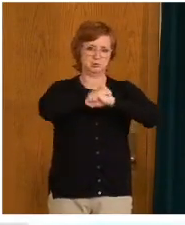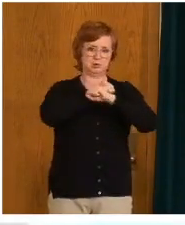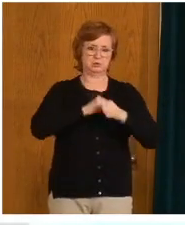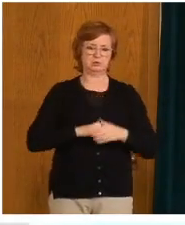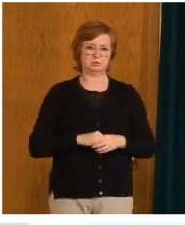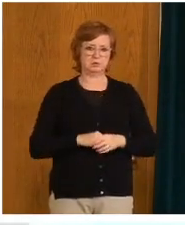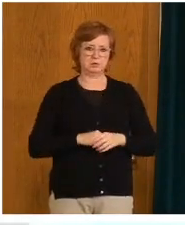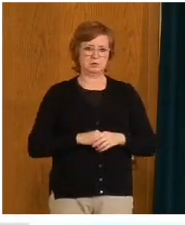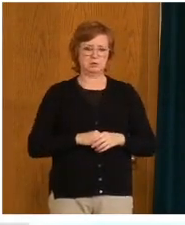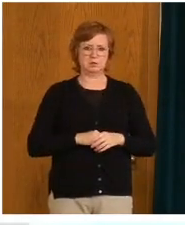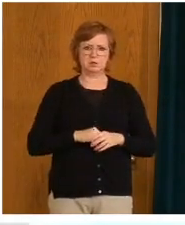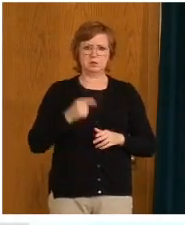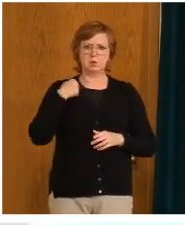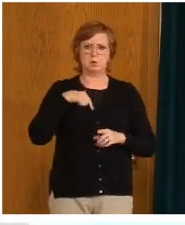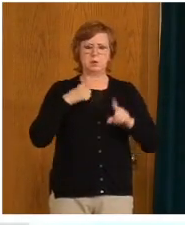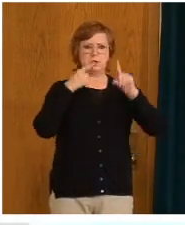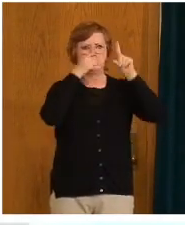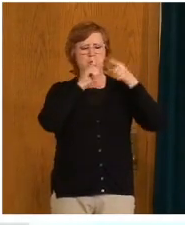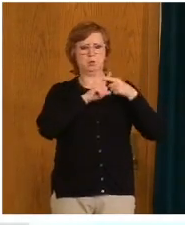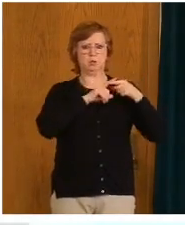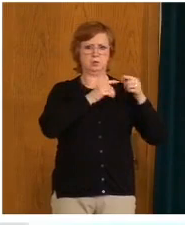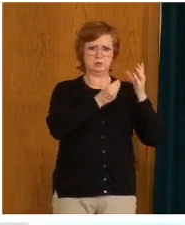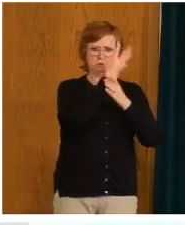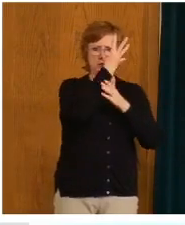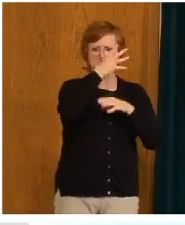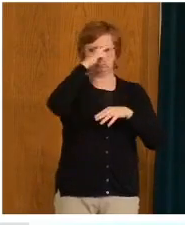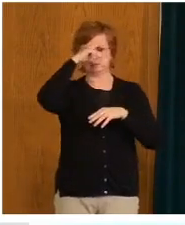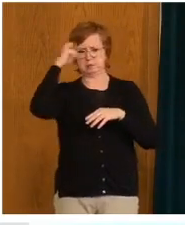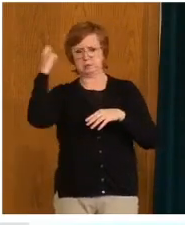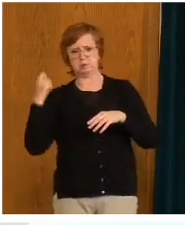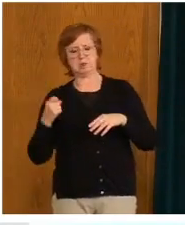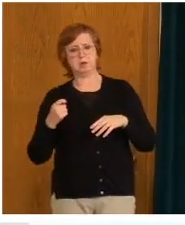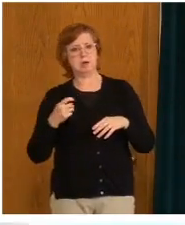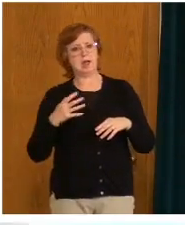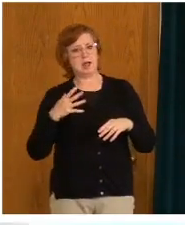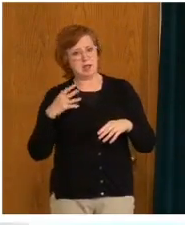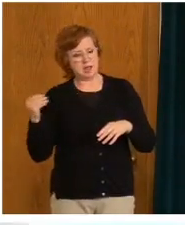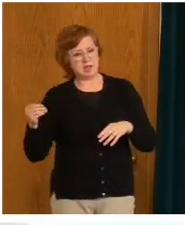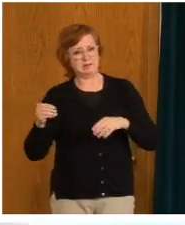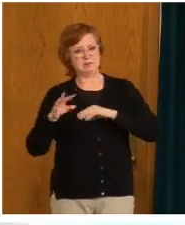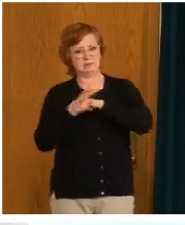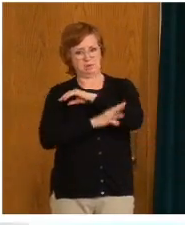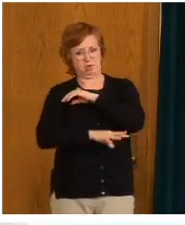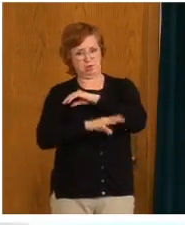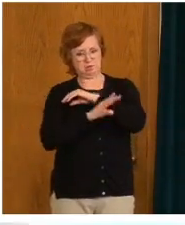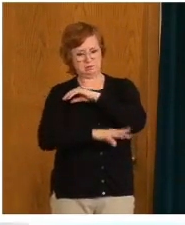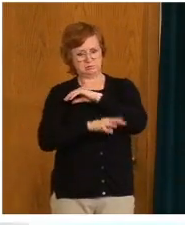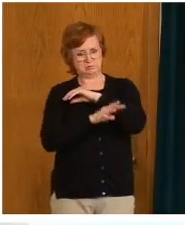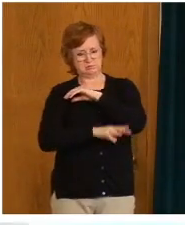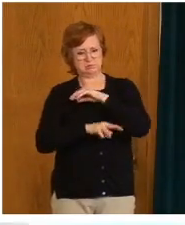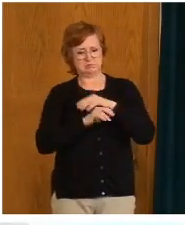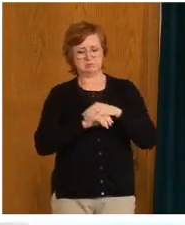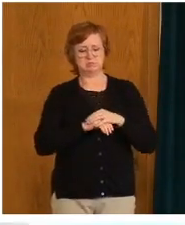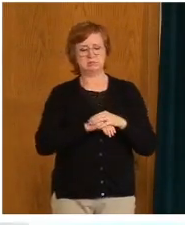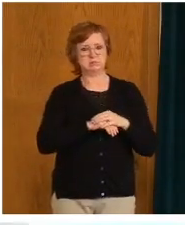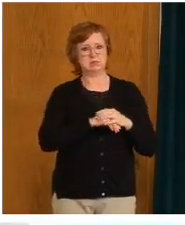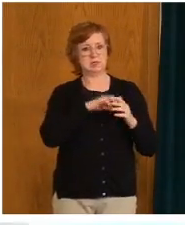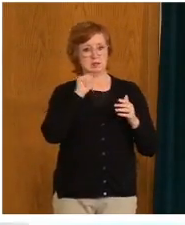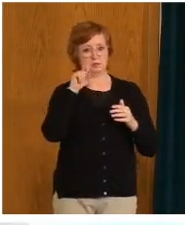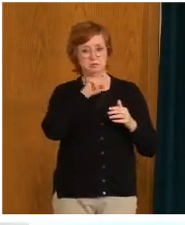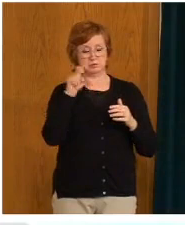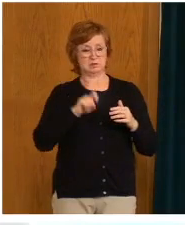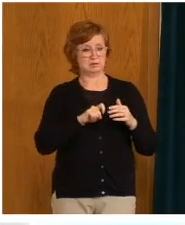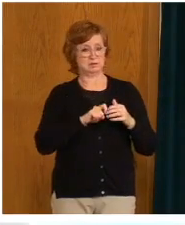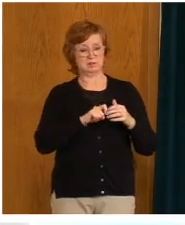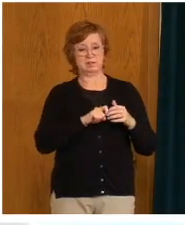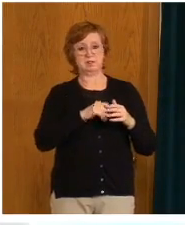looking at the spring and the summer. We want to see a COVID-free fall, and that's why getting AstraZeneca at the optimum 12 weeks will be ideal